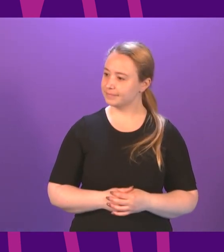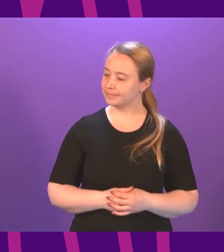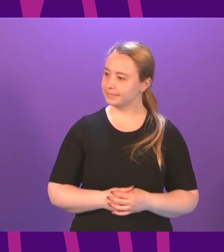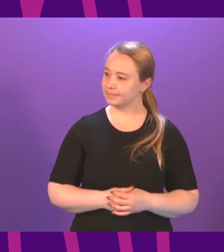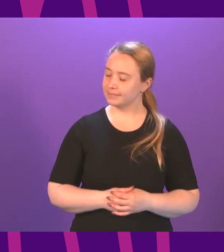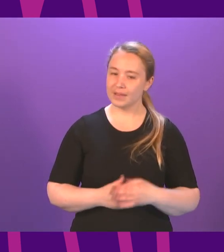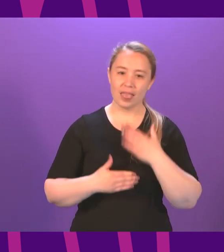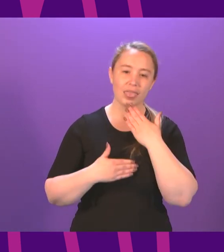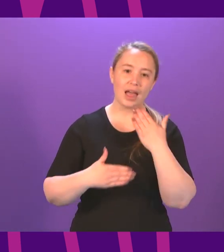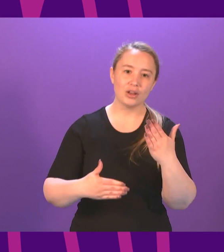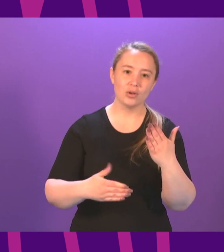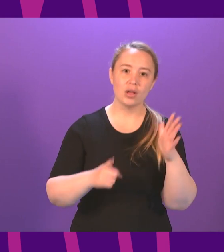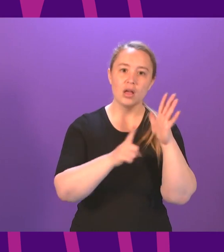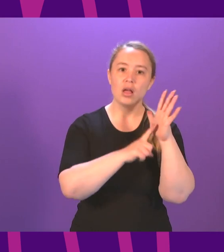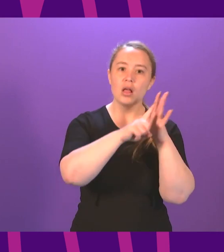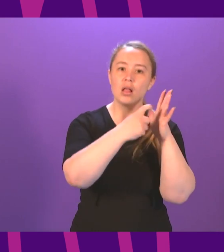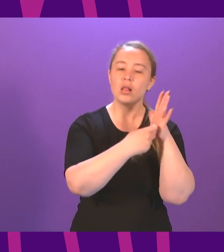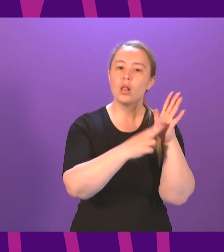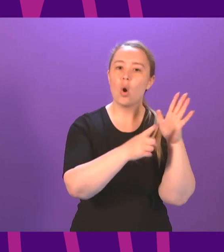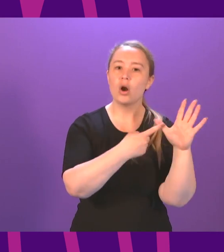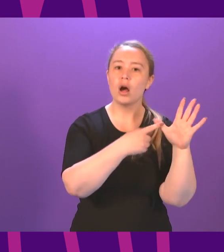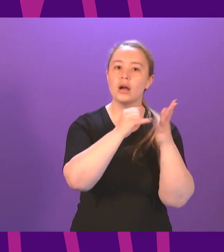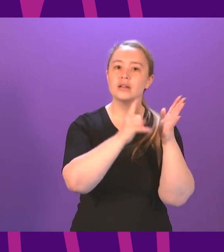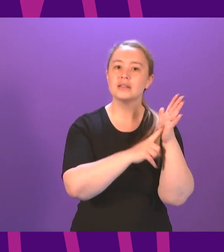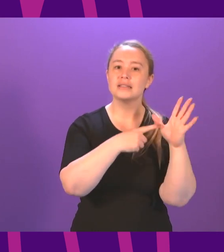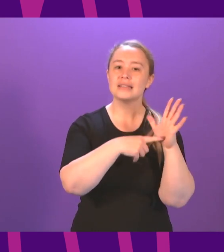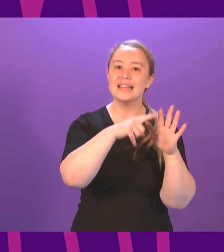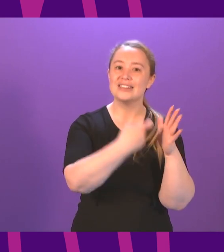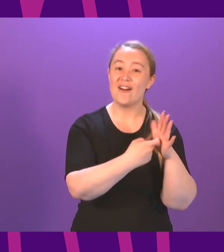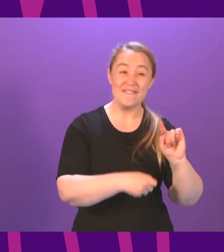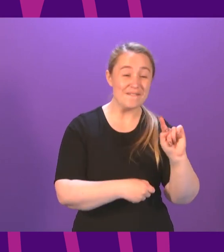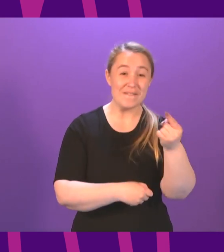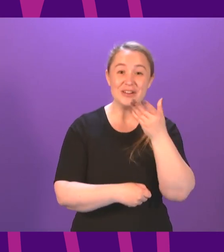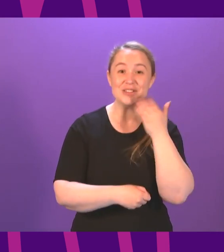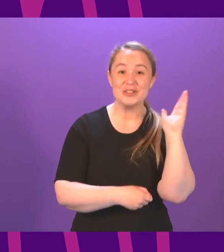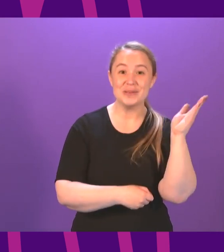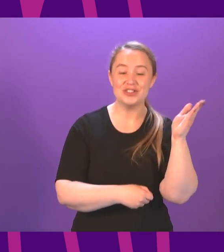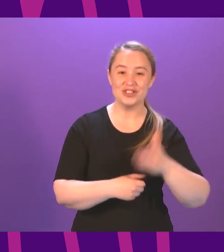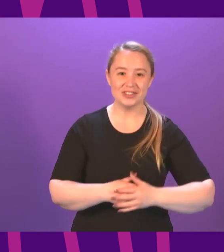Thank you. I now call on Lorna Slater. This will be Ms Slater's first speech in the Chamber.